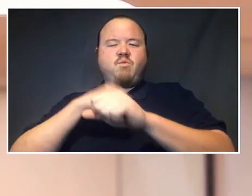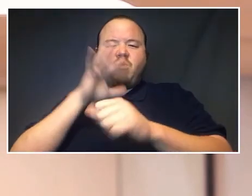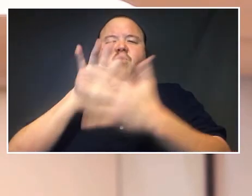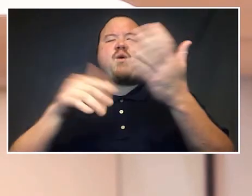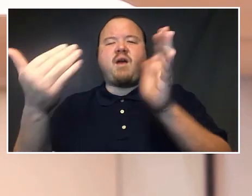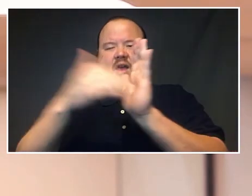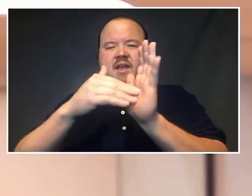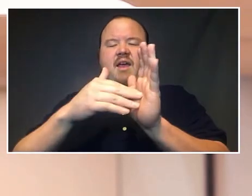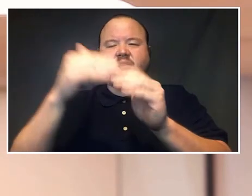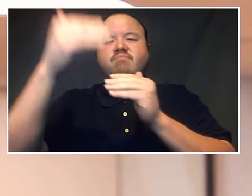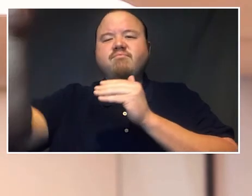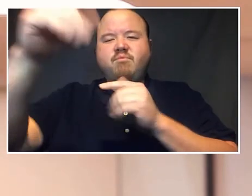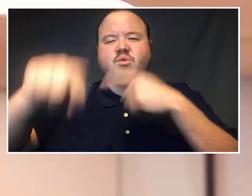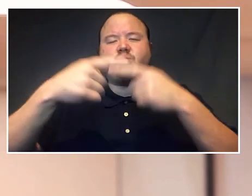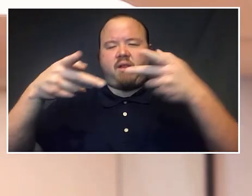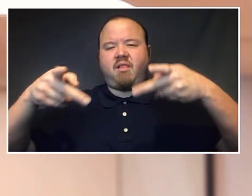permitted.